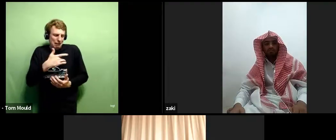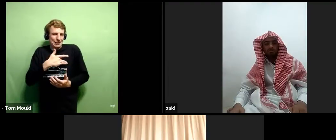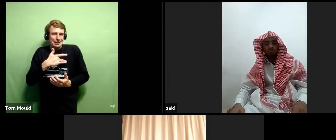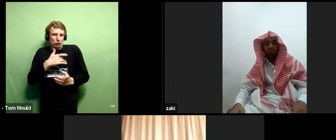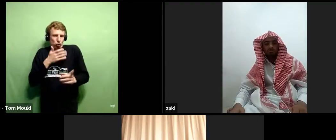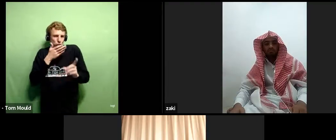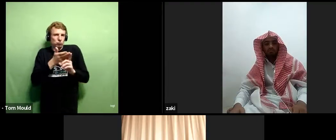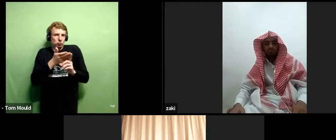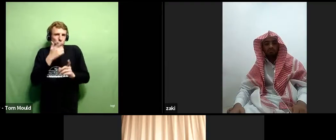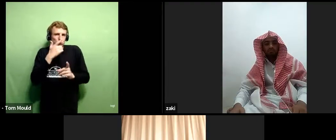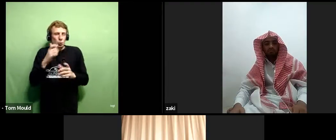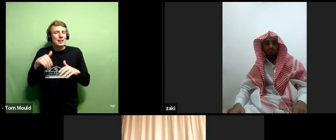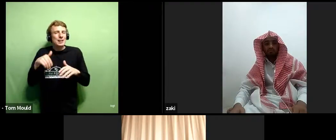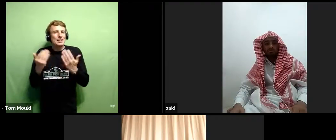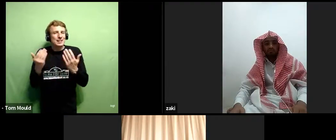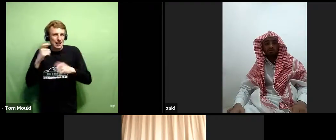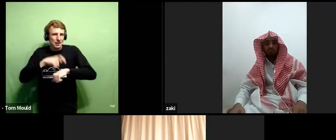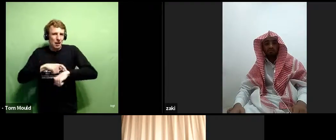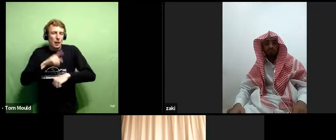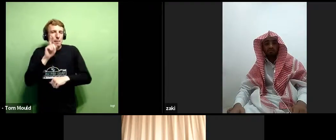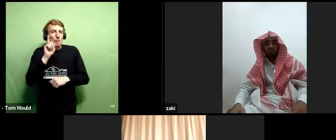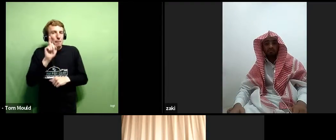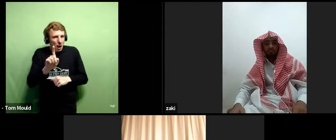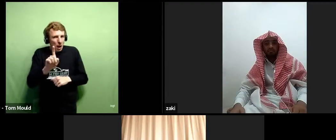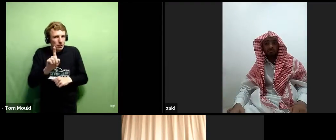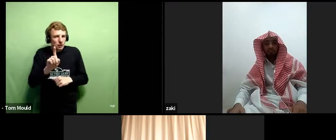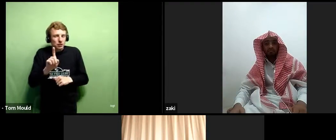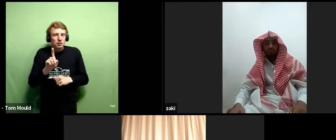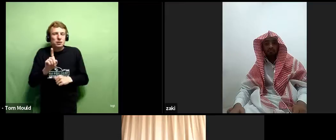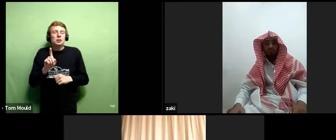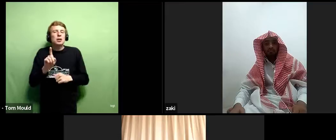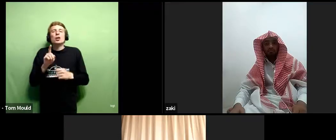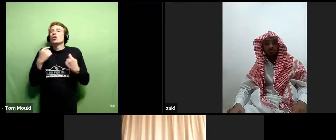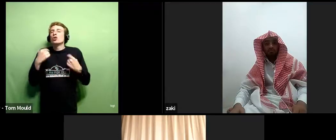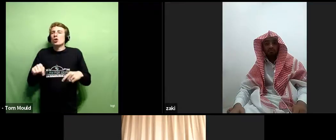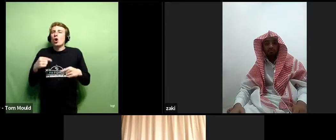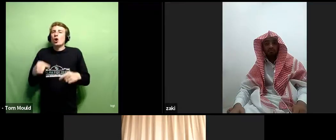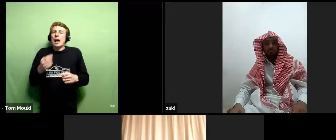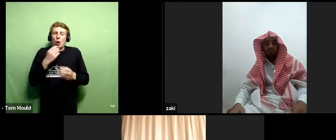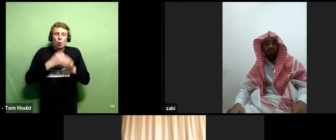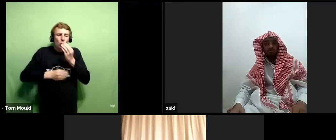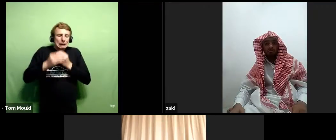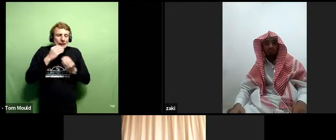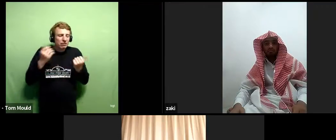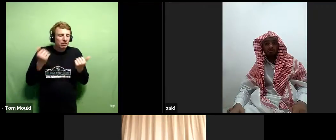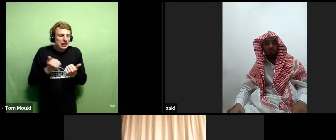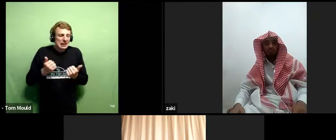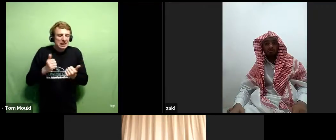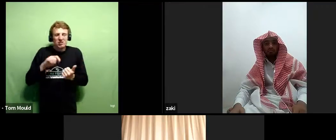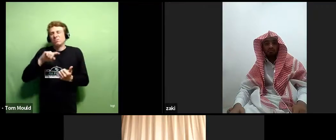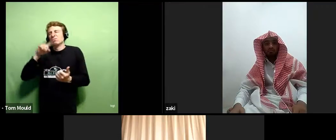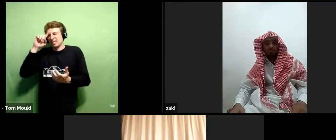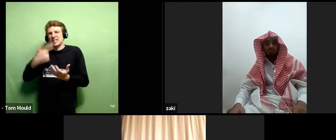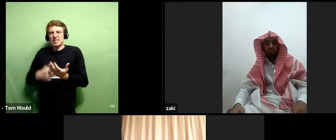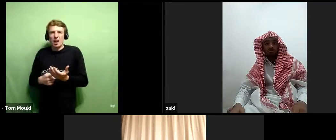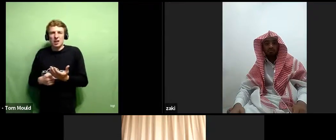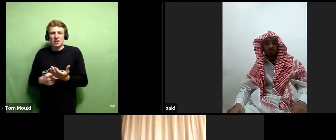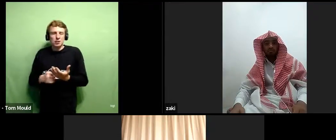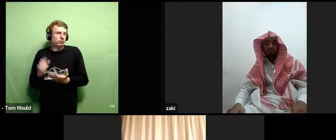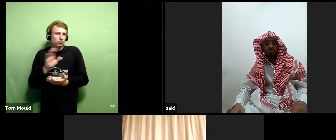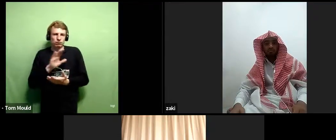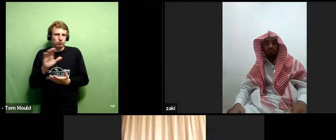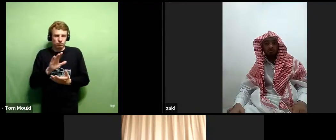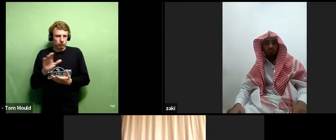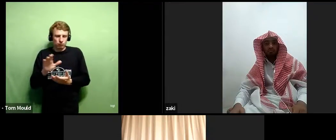that the individual hasn't eaten anything and that they have made that intention before noon, so before